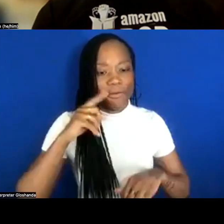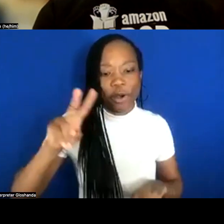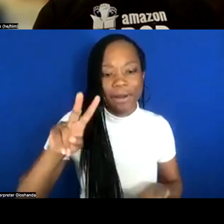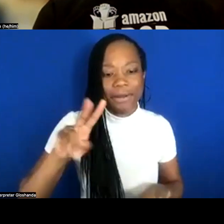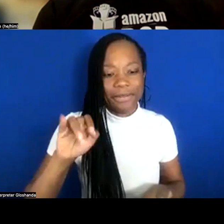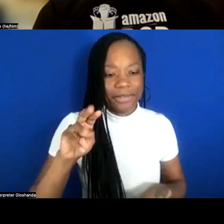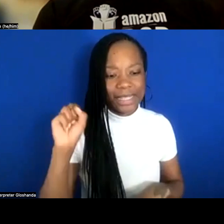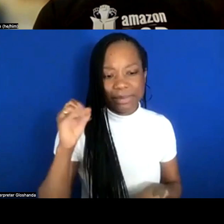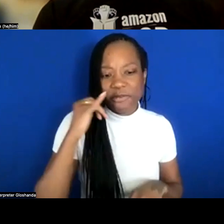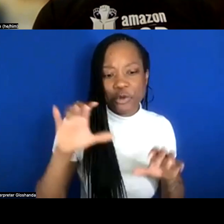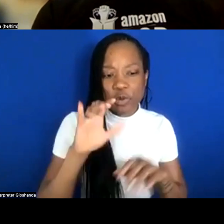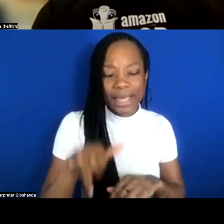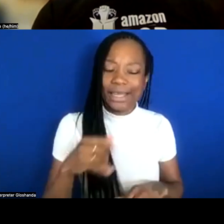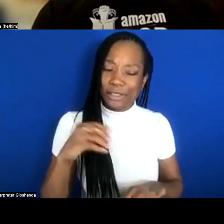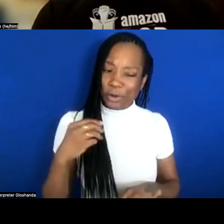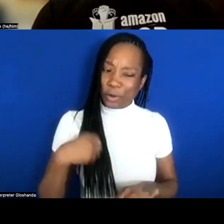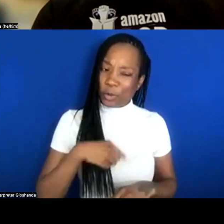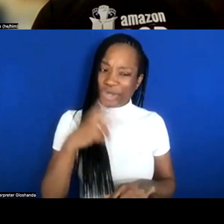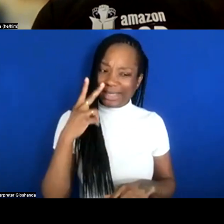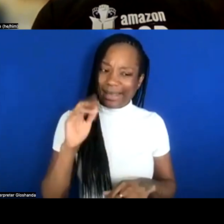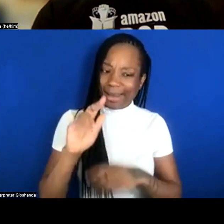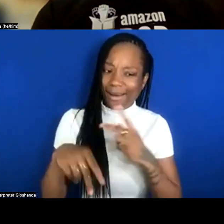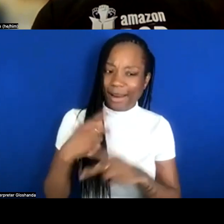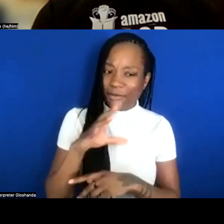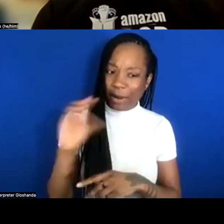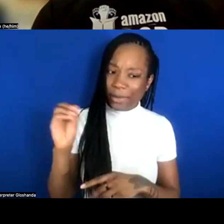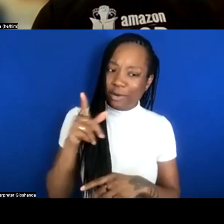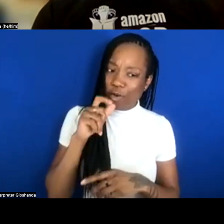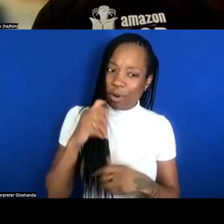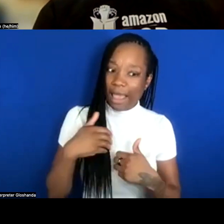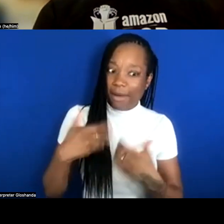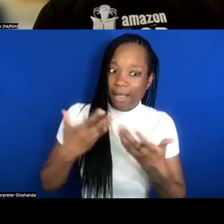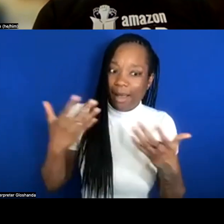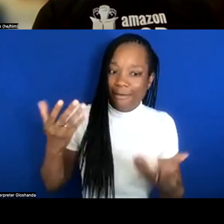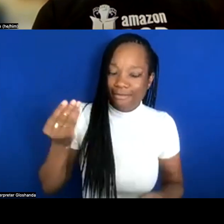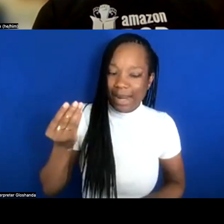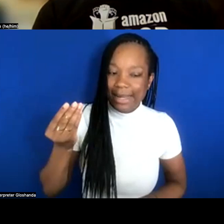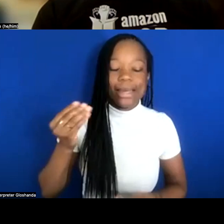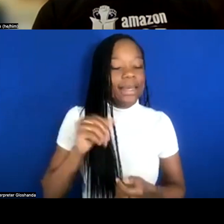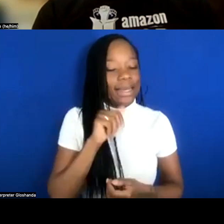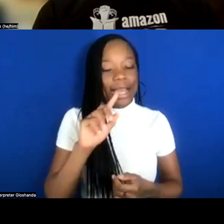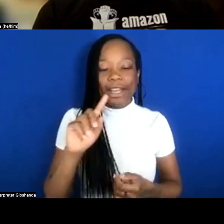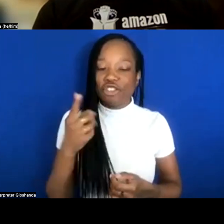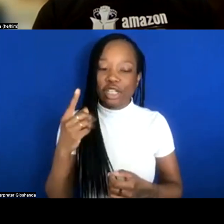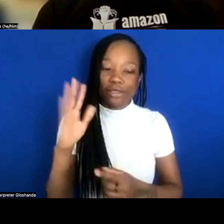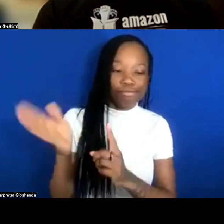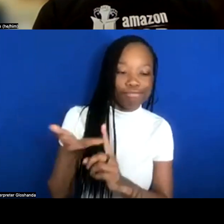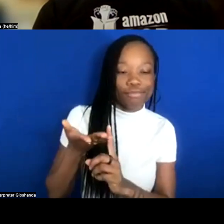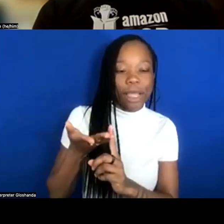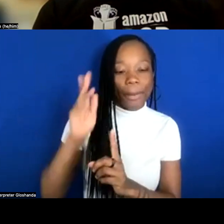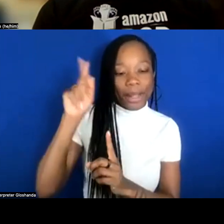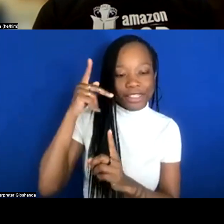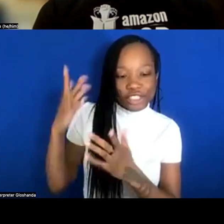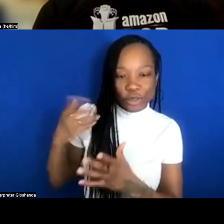also face these types of companies that have very deep pockets. So it's not only swaying the politicians that we have, it's fighting